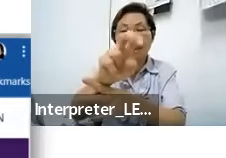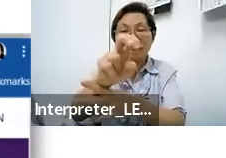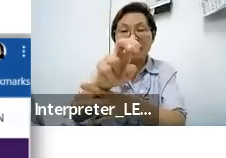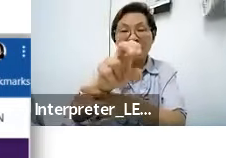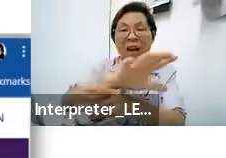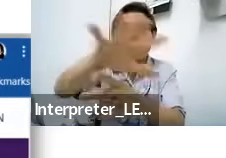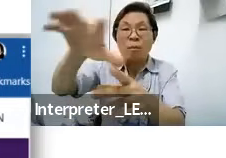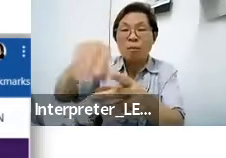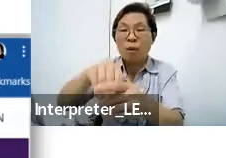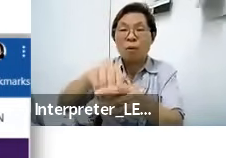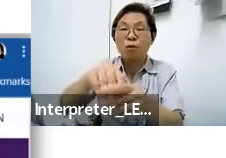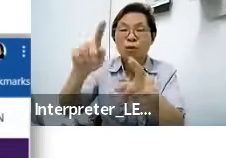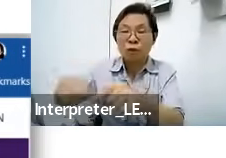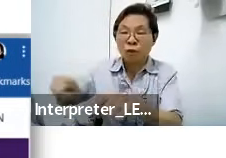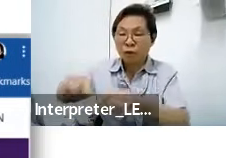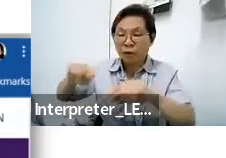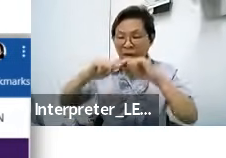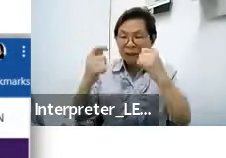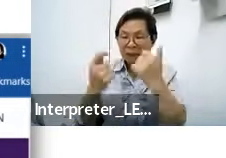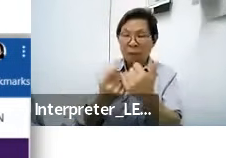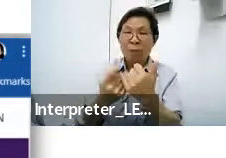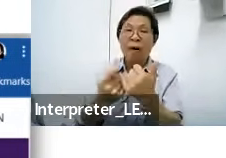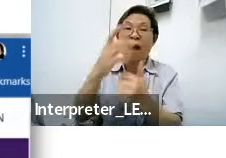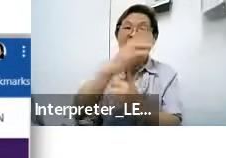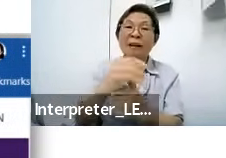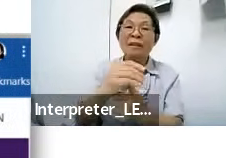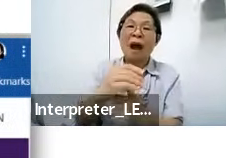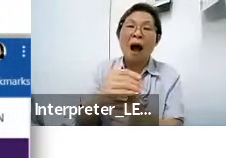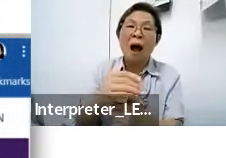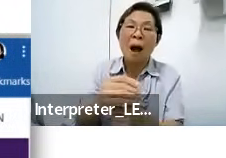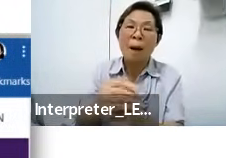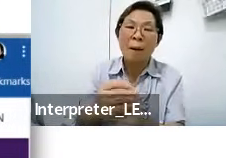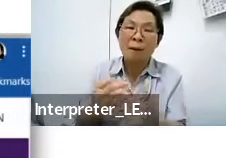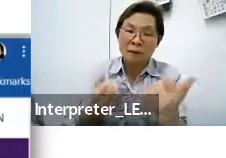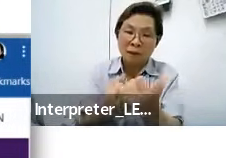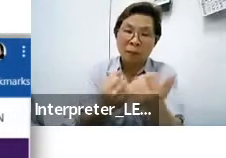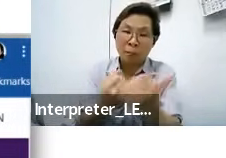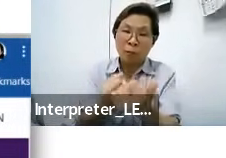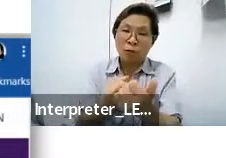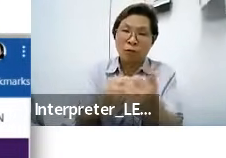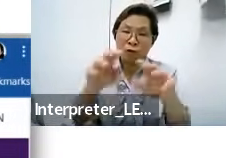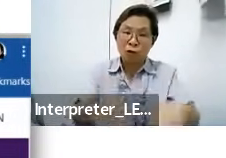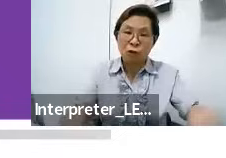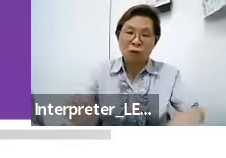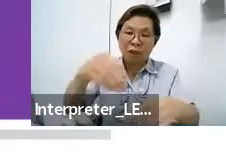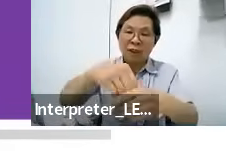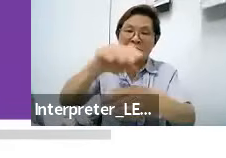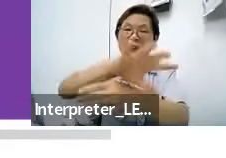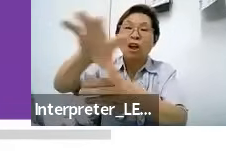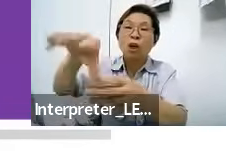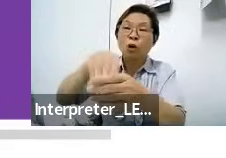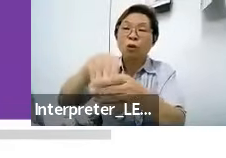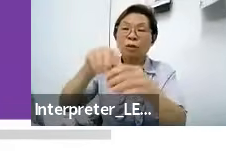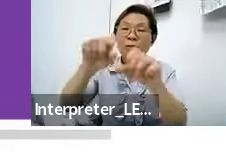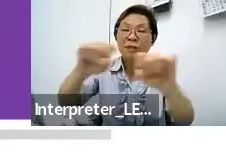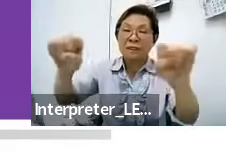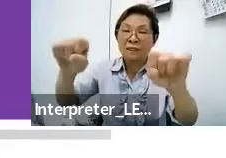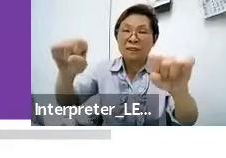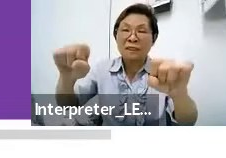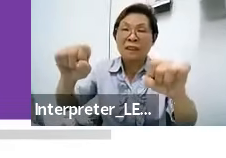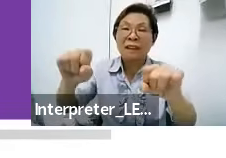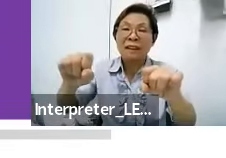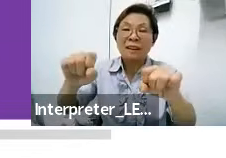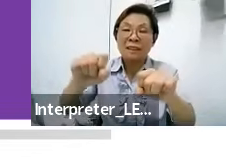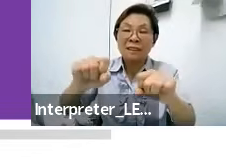cover different themes about the technique to support the children in inclusive setting. So this